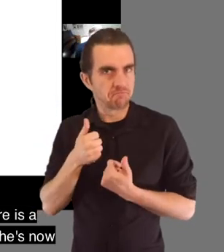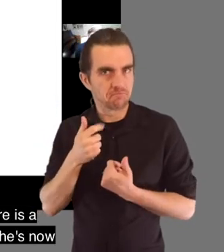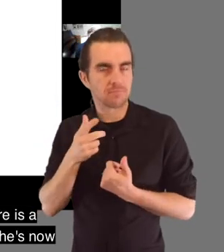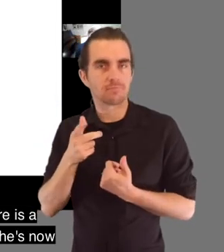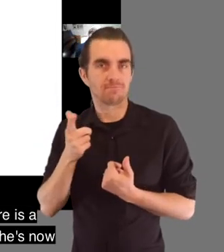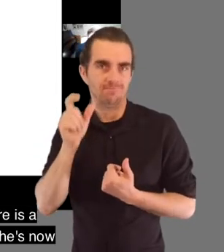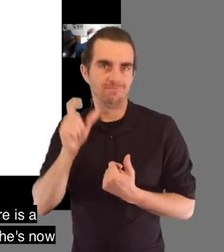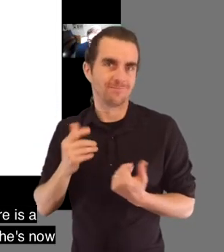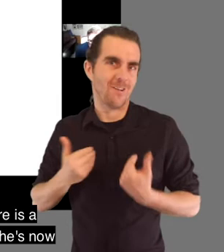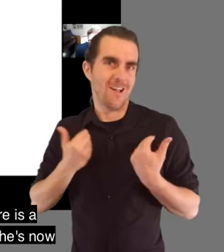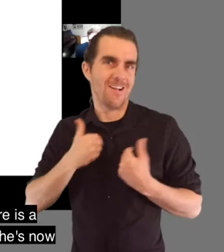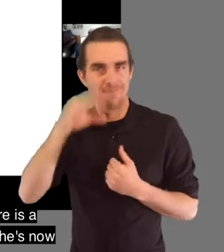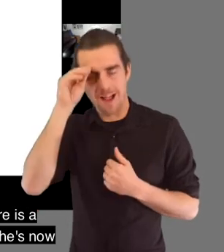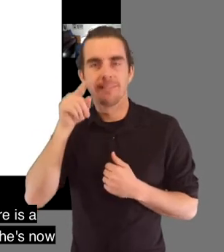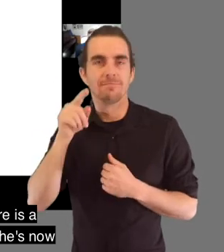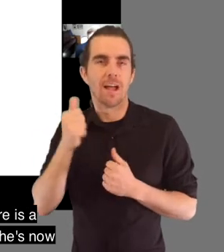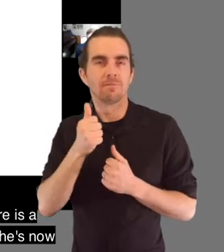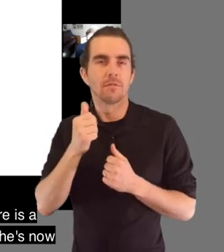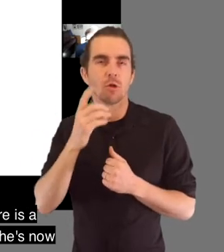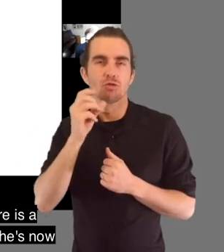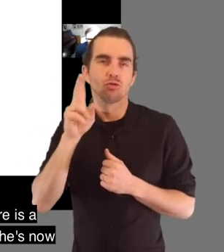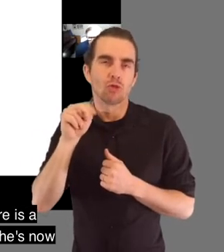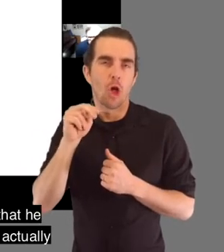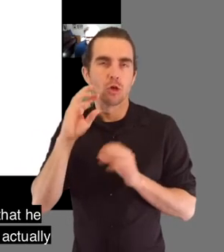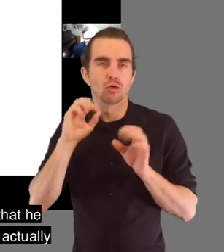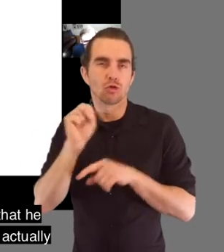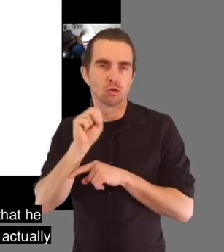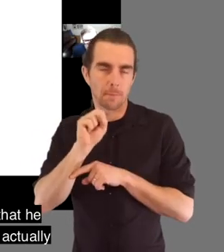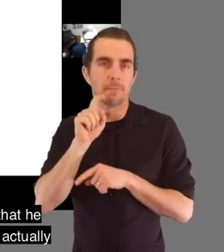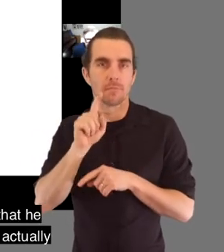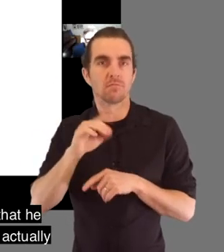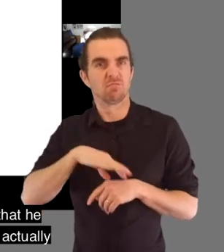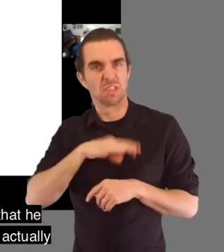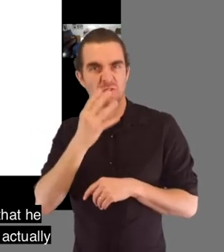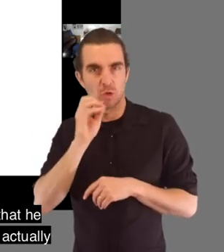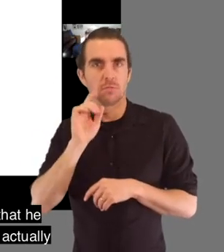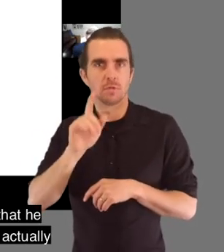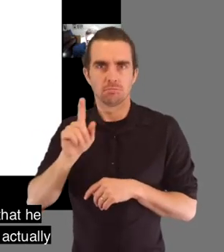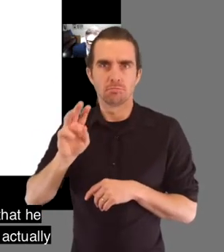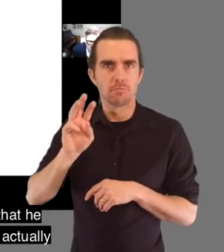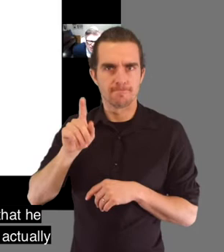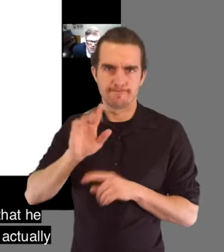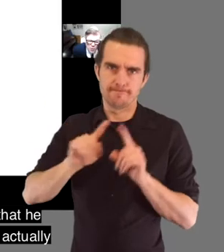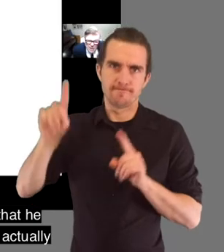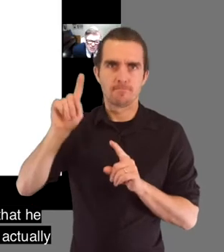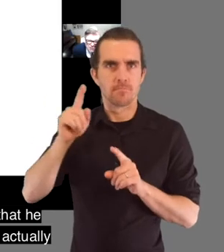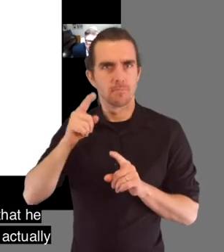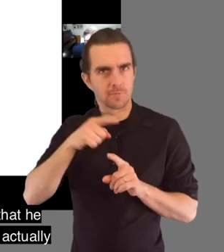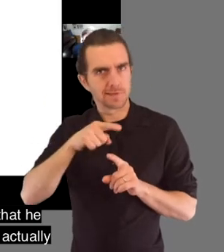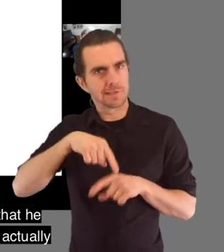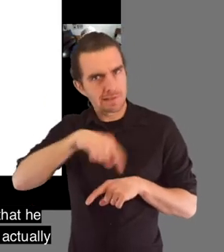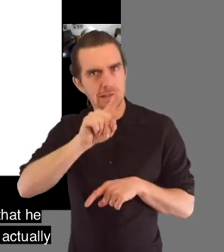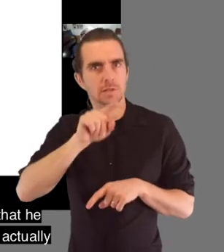very interesting. He is a young man with Down syndrome. He's now in his 40s, but his mother insisted that he went